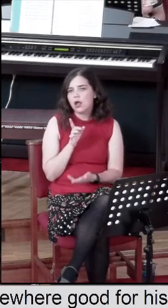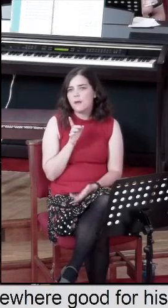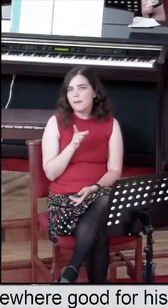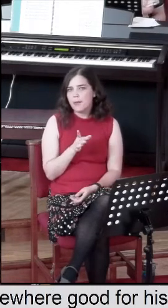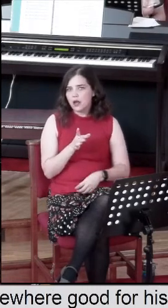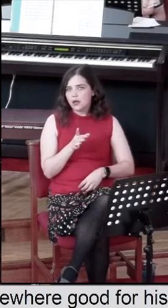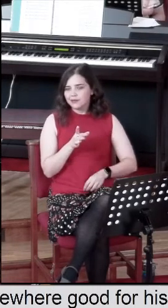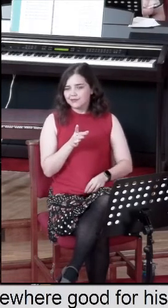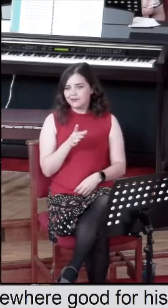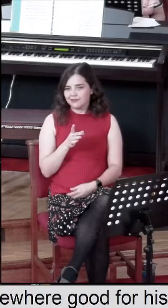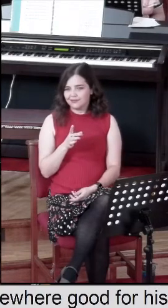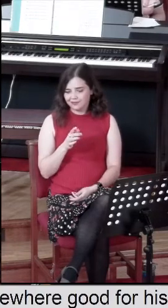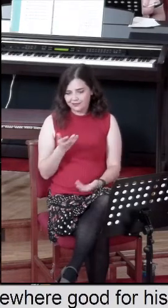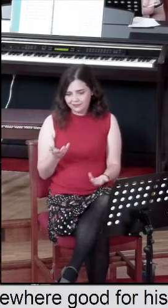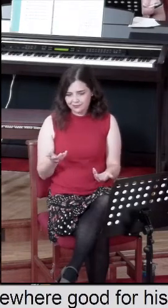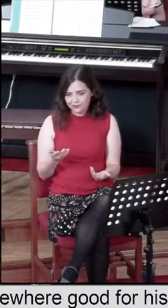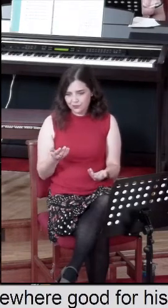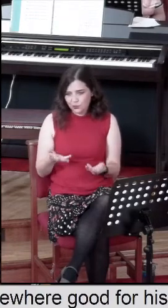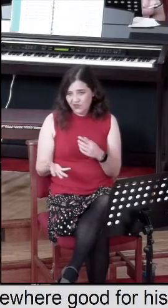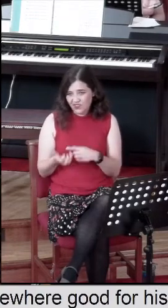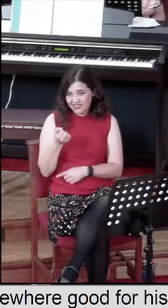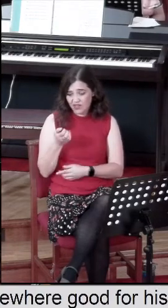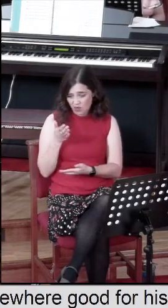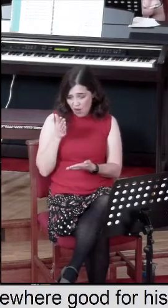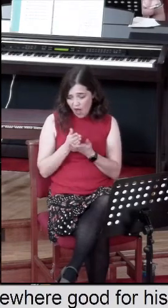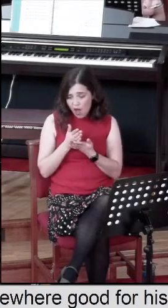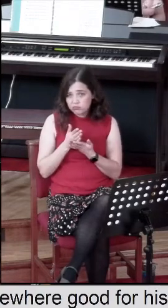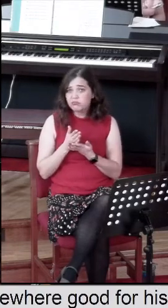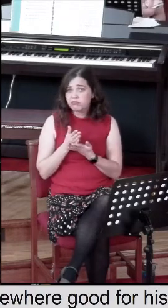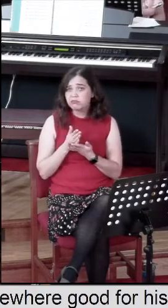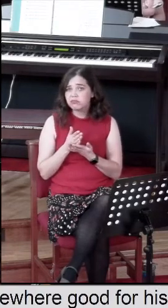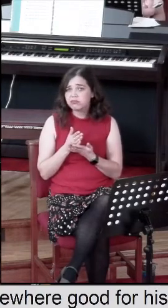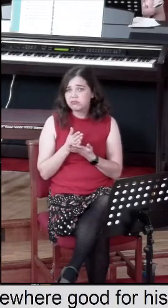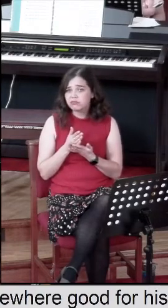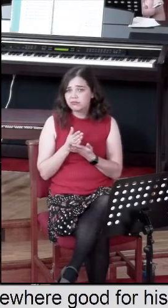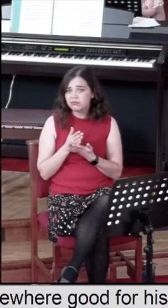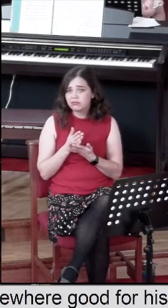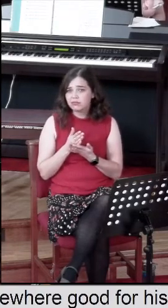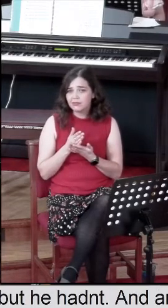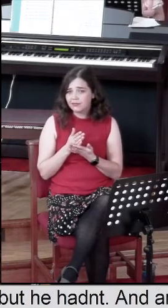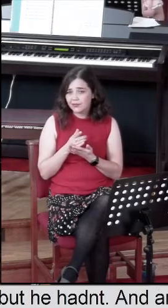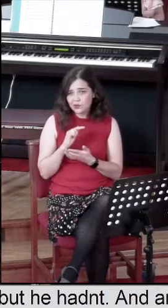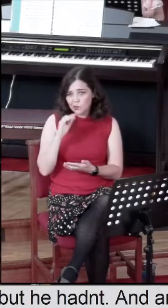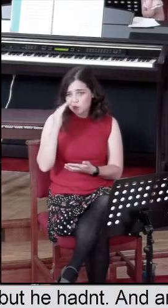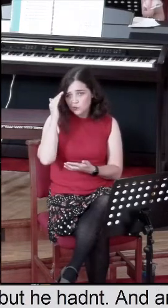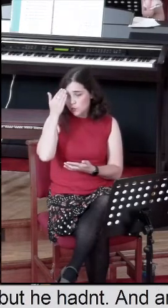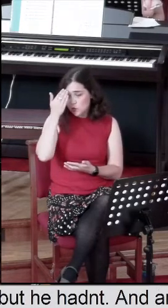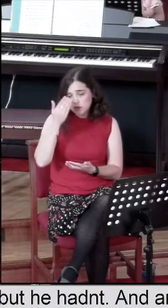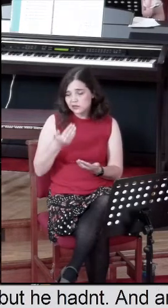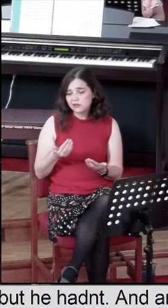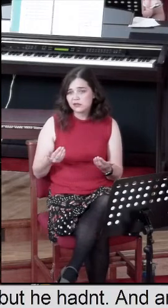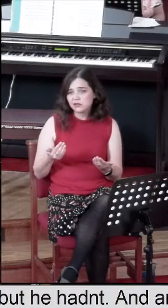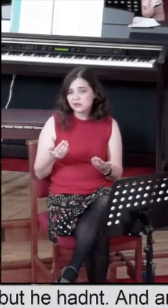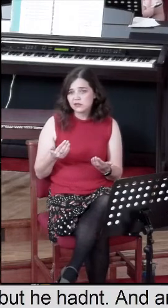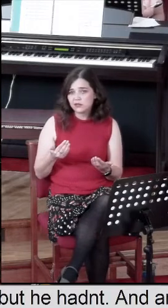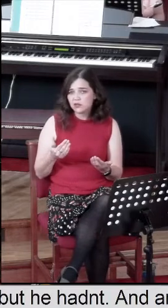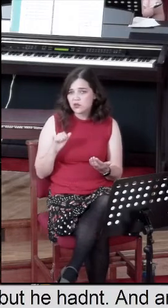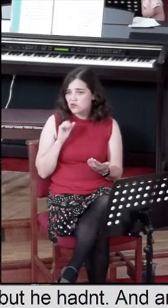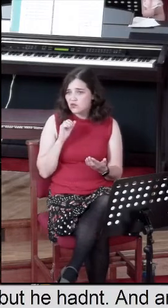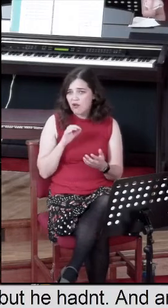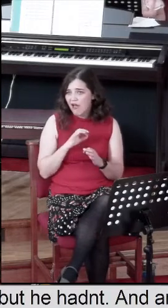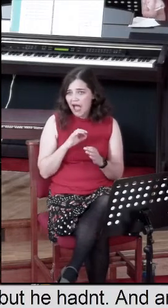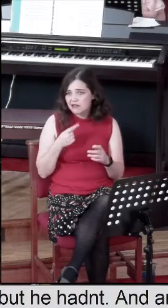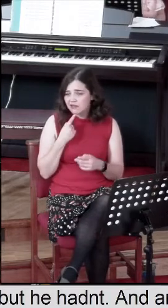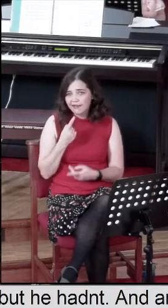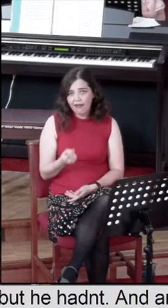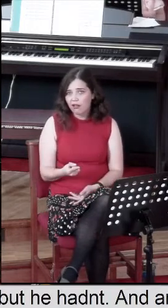course, as we find out, it was true. And it wasn't nonsense. And it wasn't an idle tale. It's